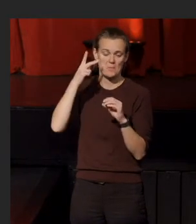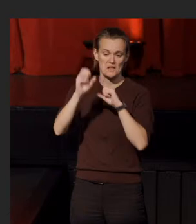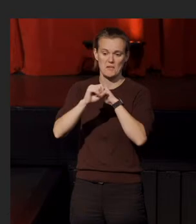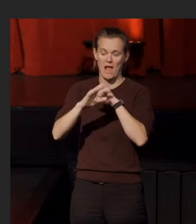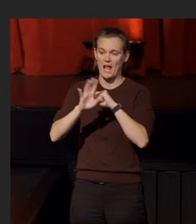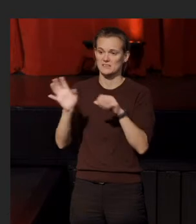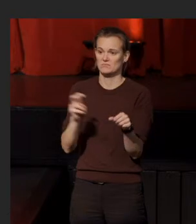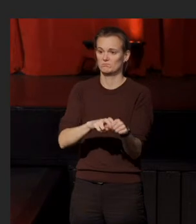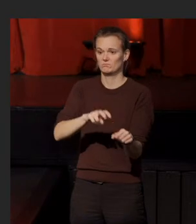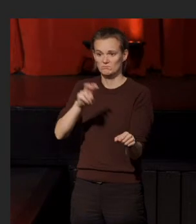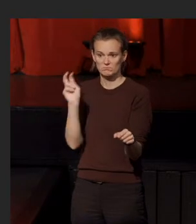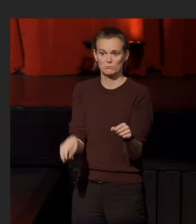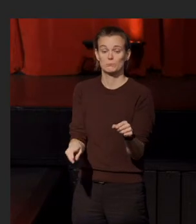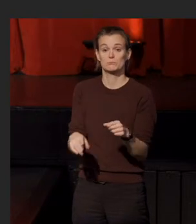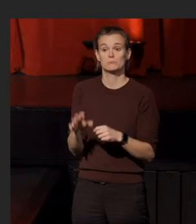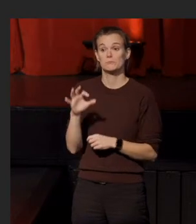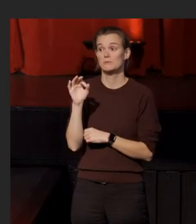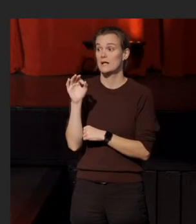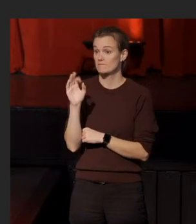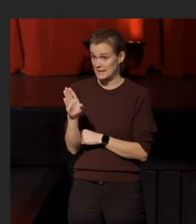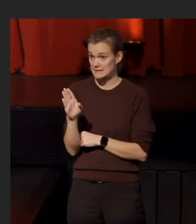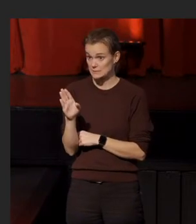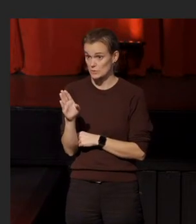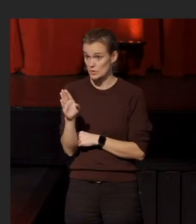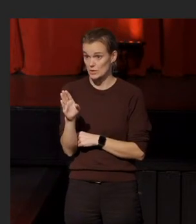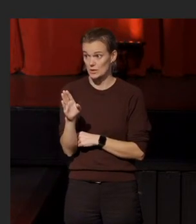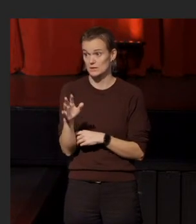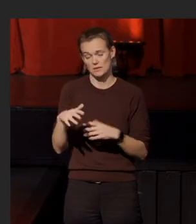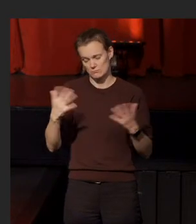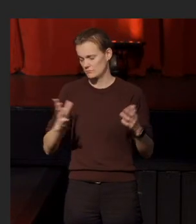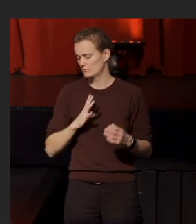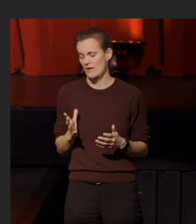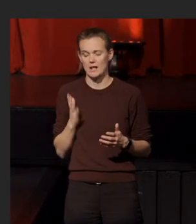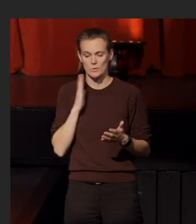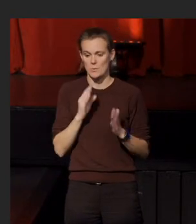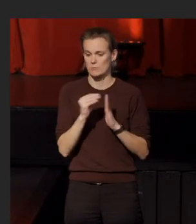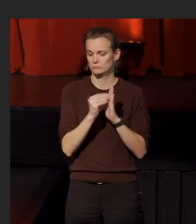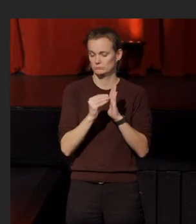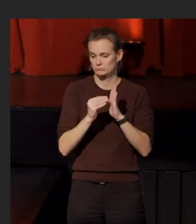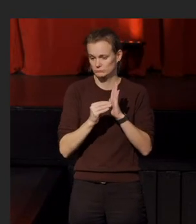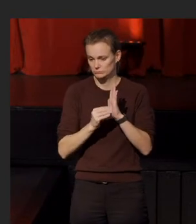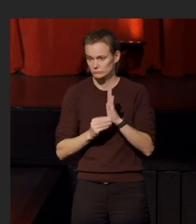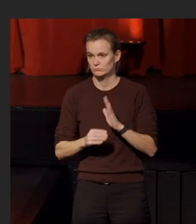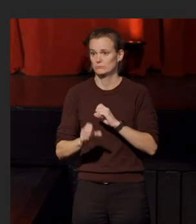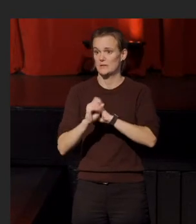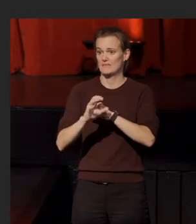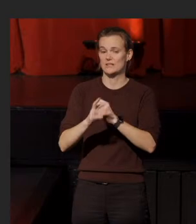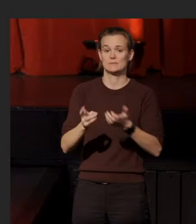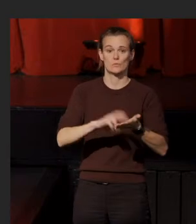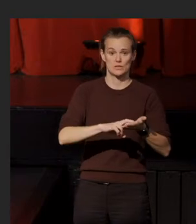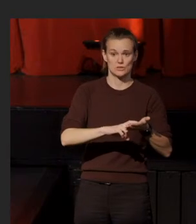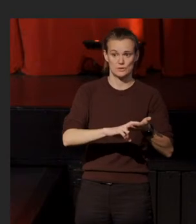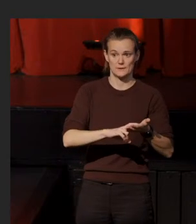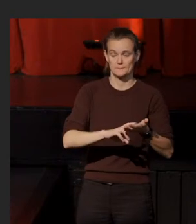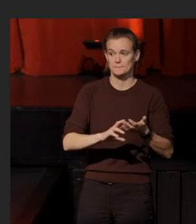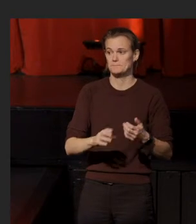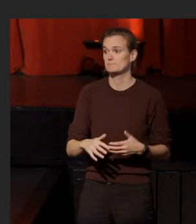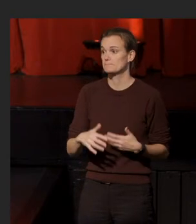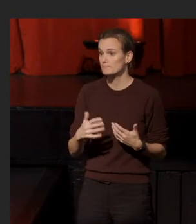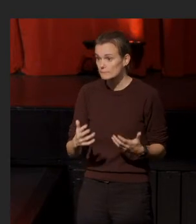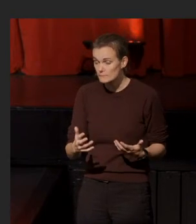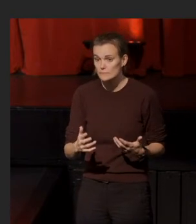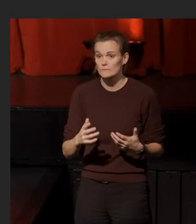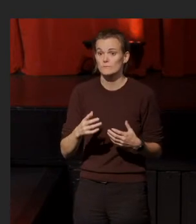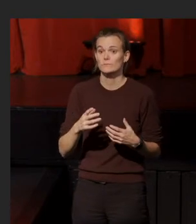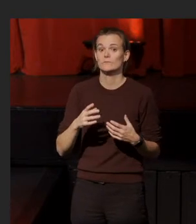game. And Facebook decided, okay, we will create this ad registry. And so what it does is it shows when a political